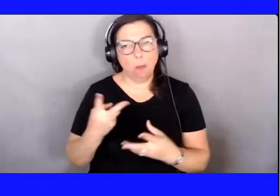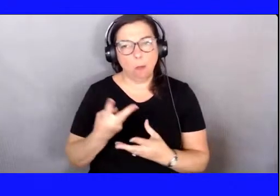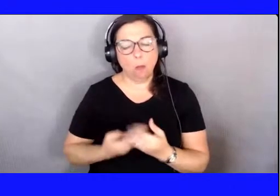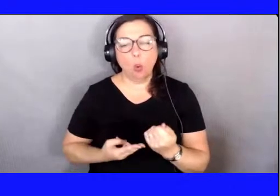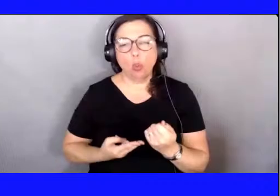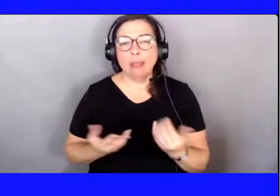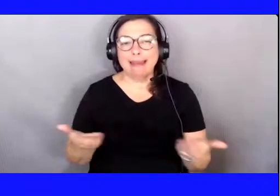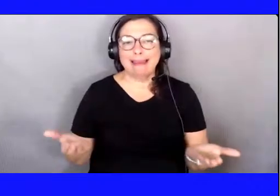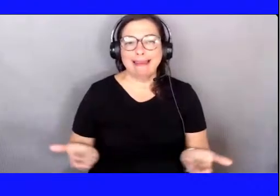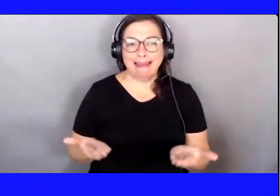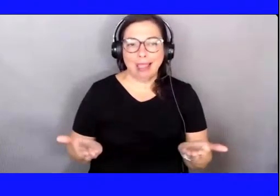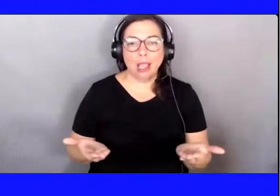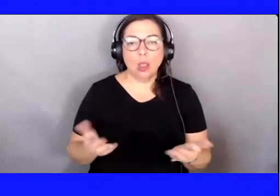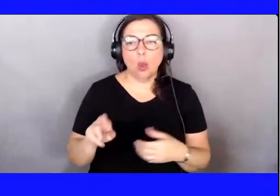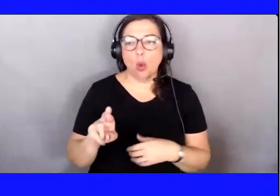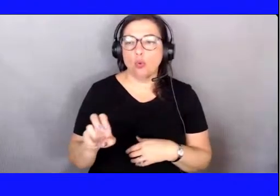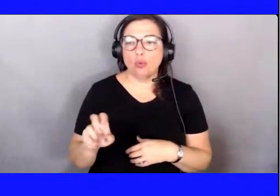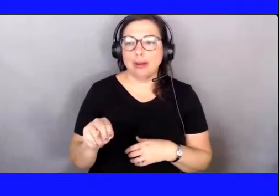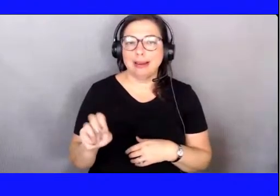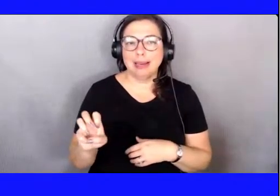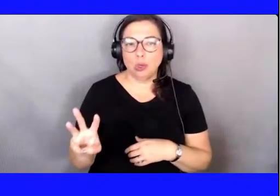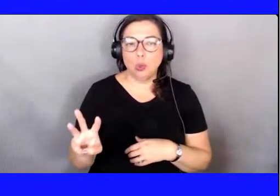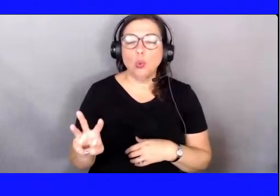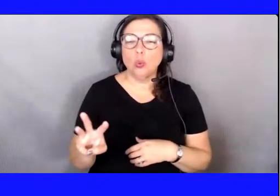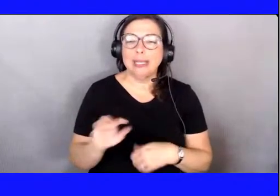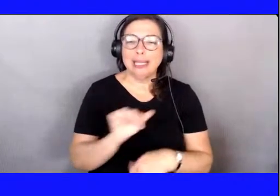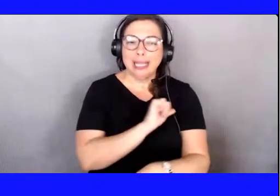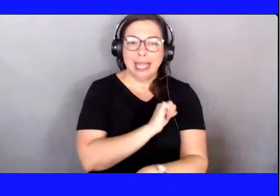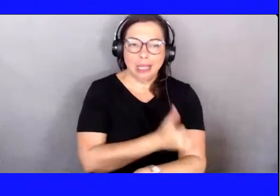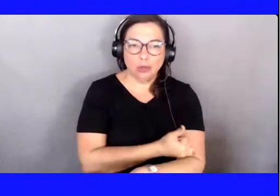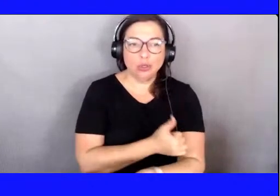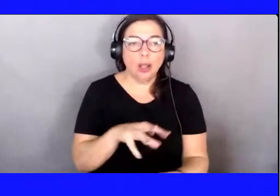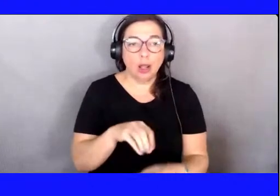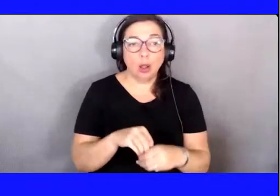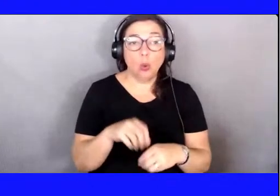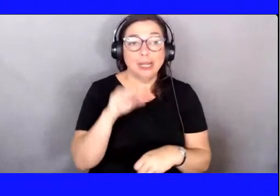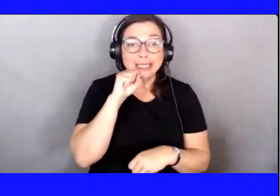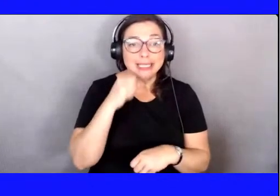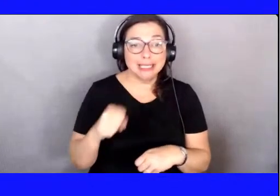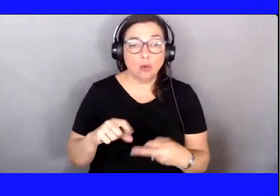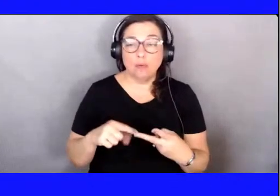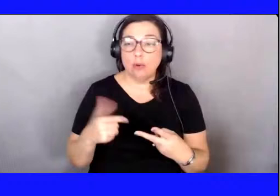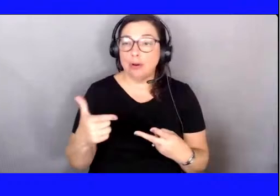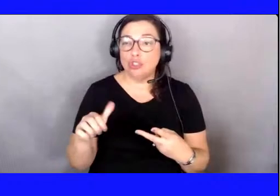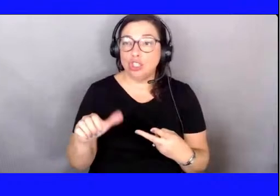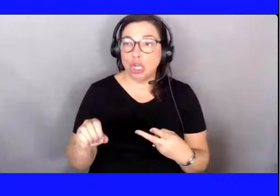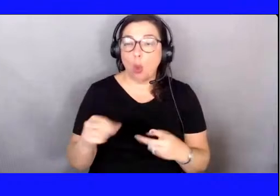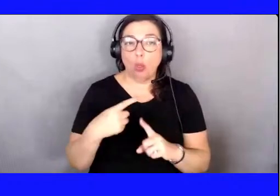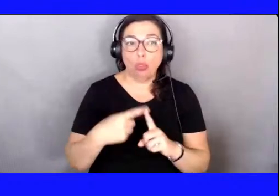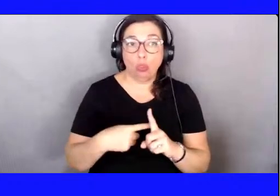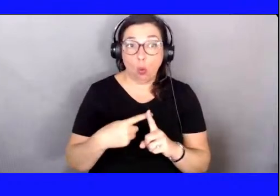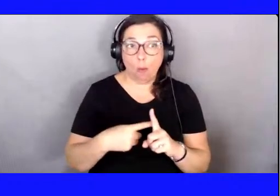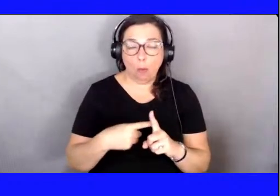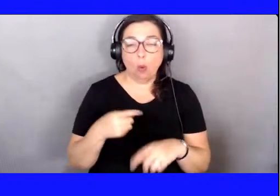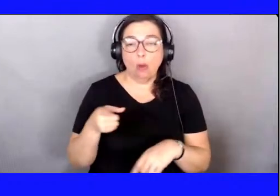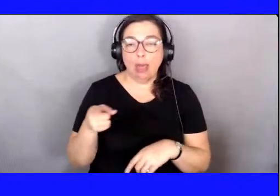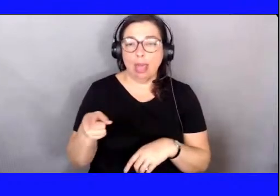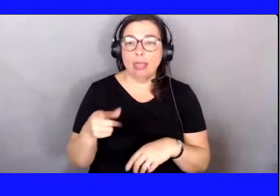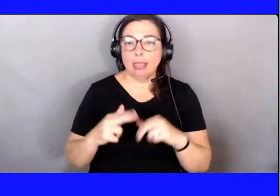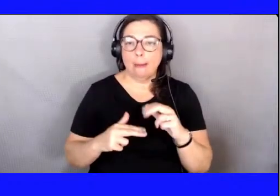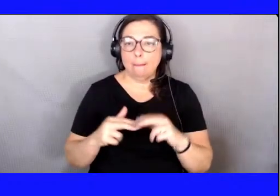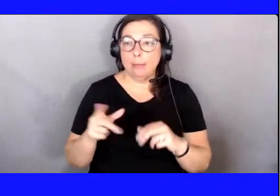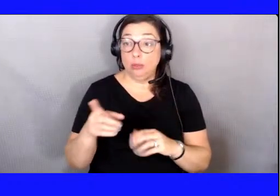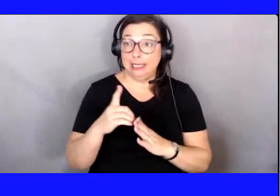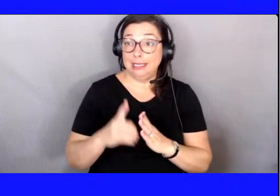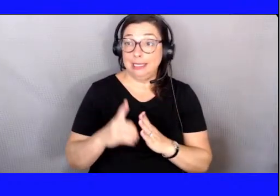have renewable energy sources, including solar and geothermal. And the building is being designed and built to